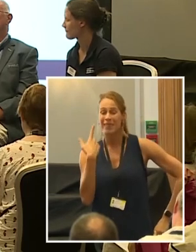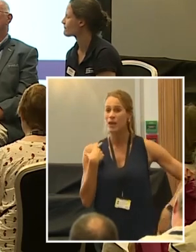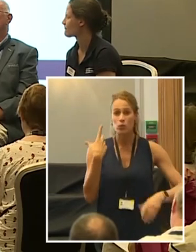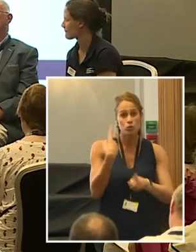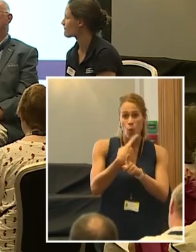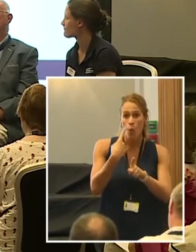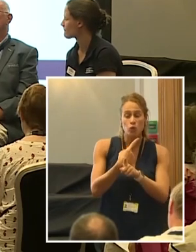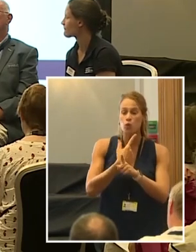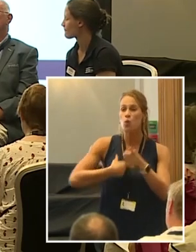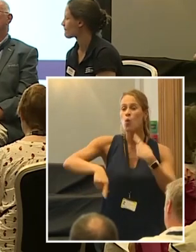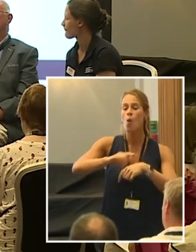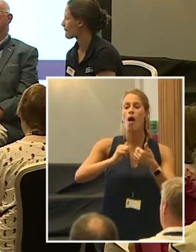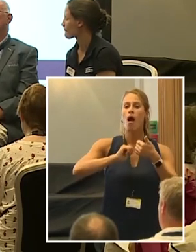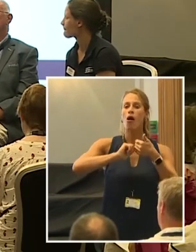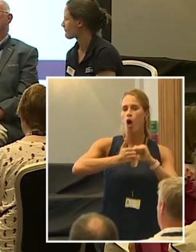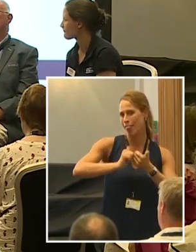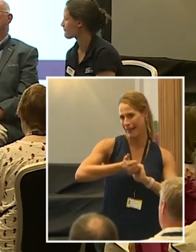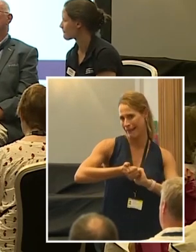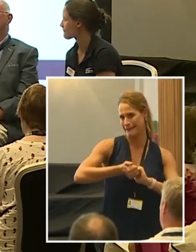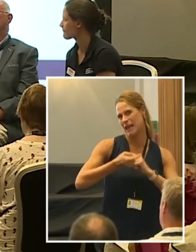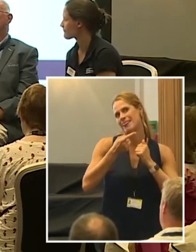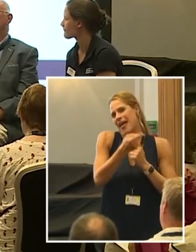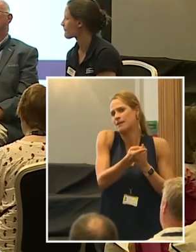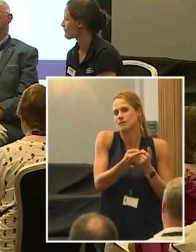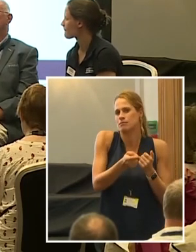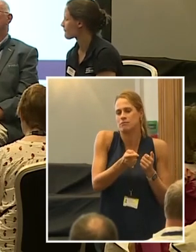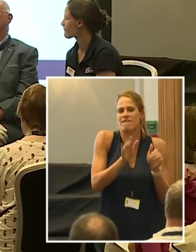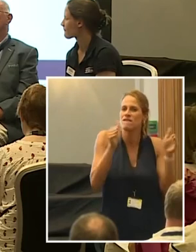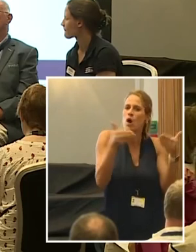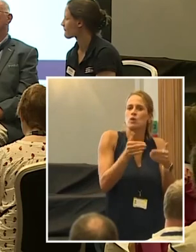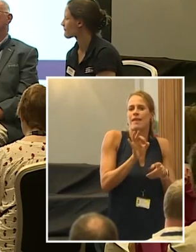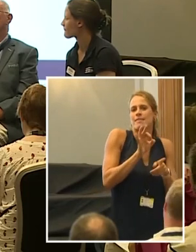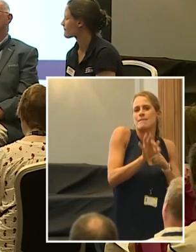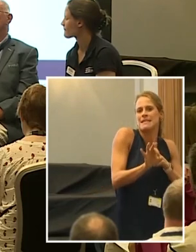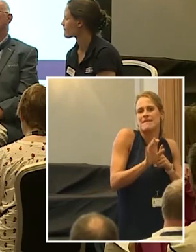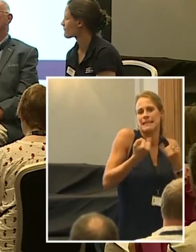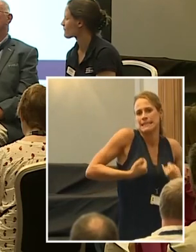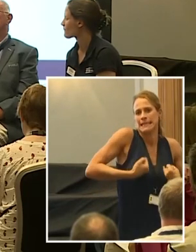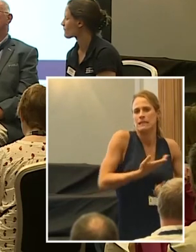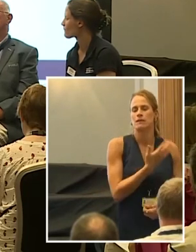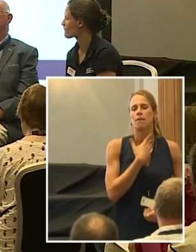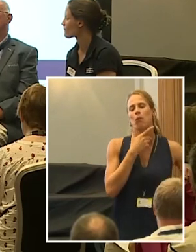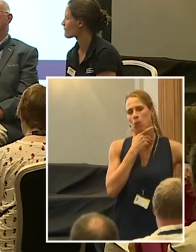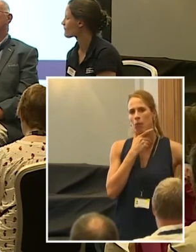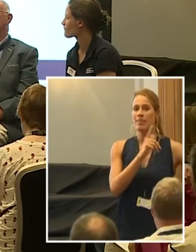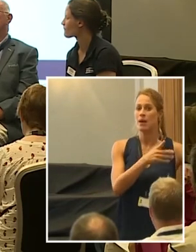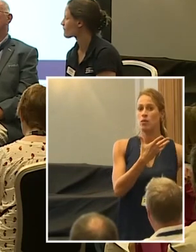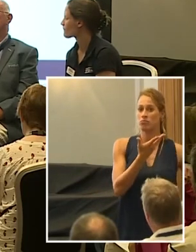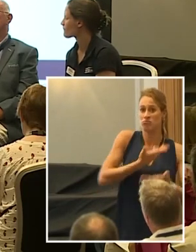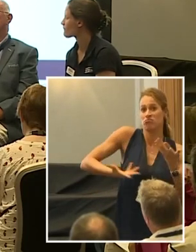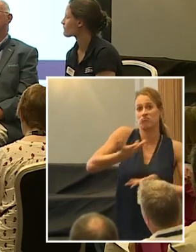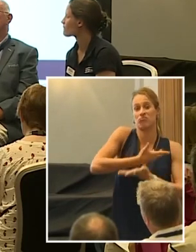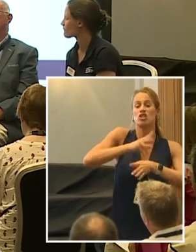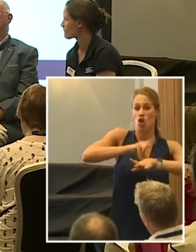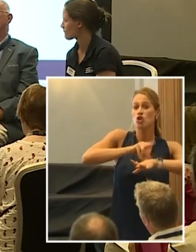their colleagues who deal with that sort of disease and say, what we're looking for is RP with a certain